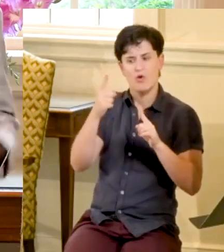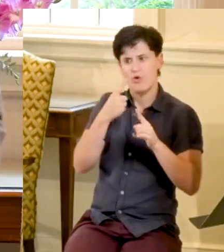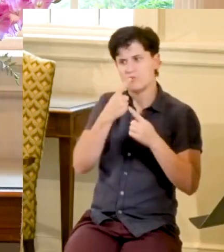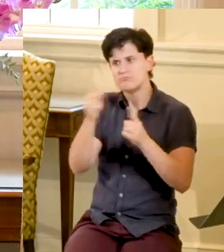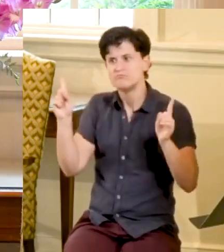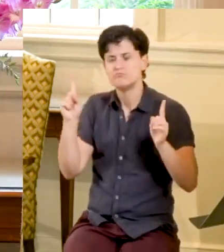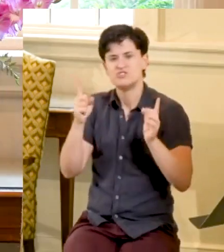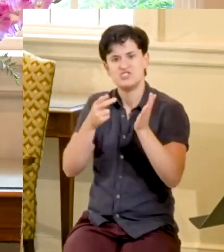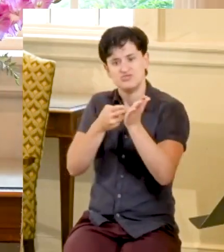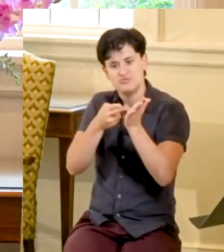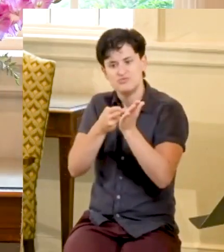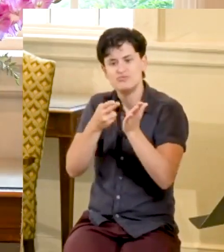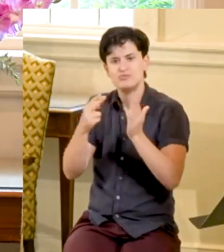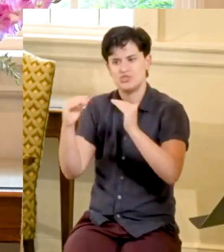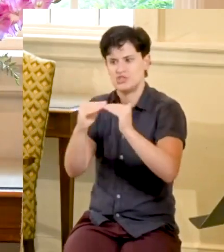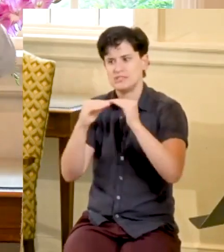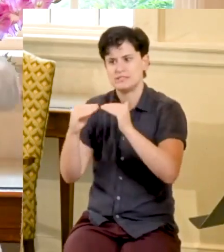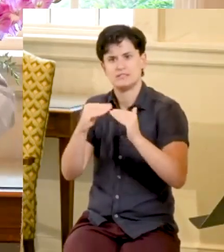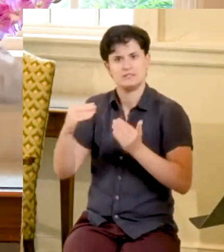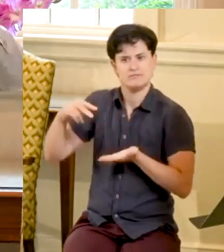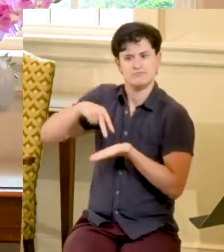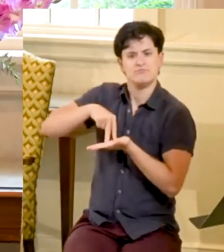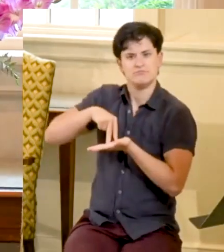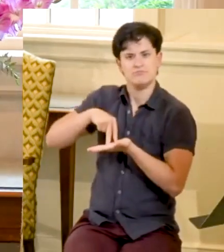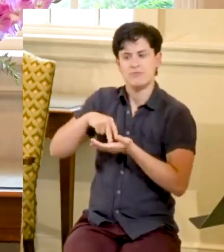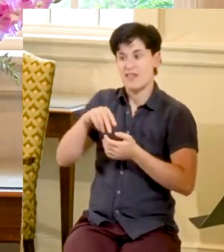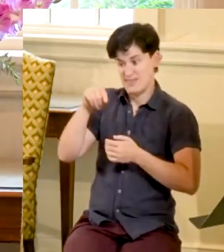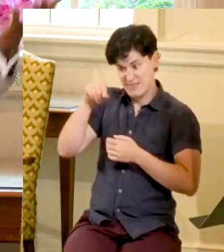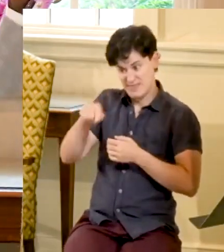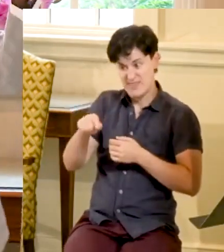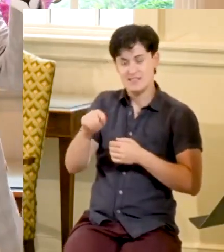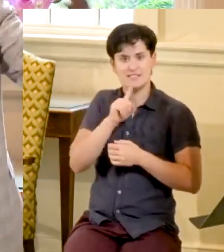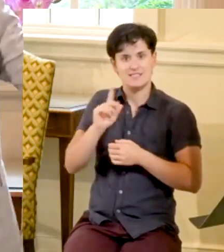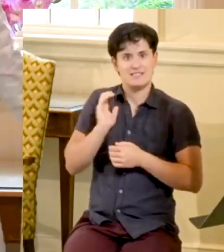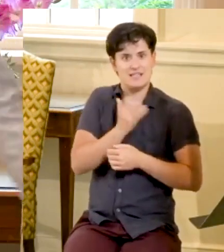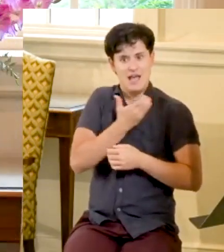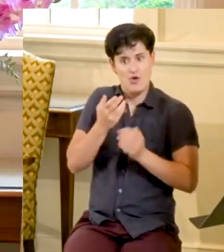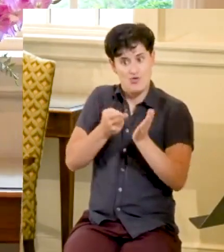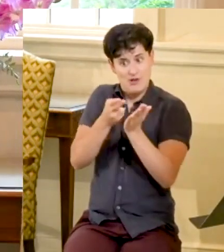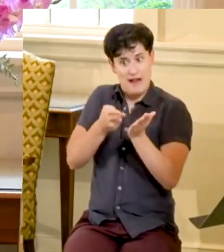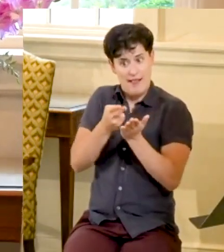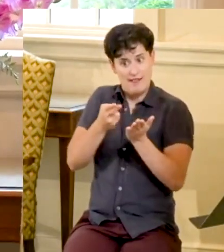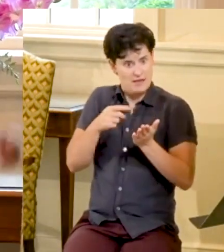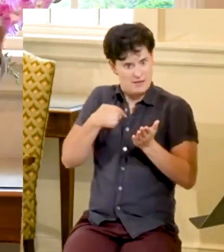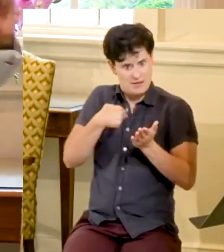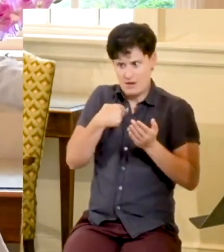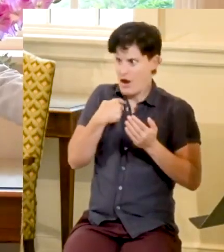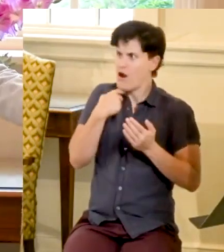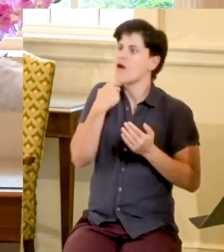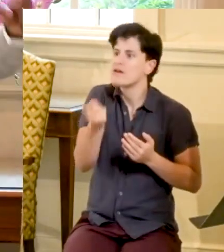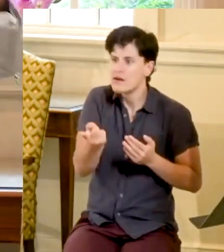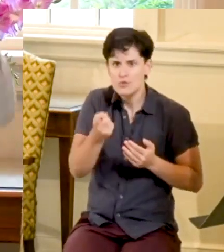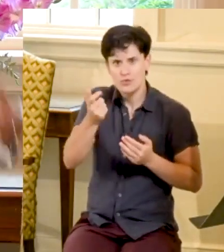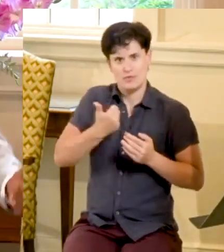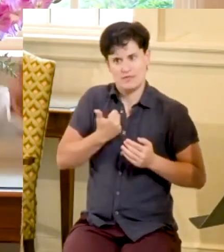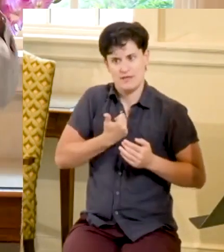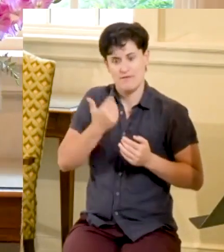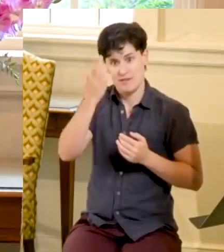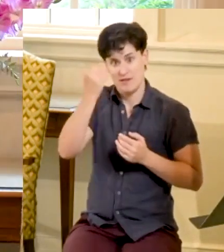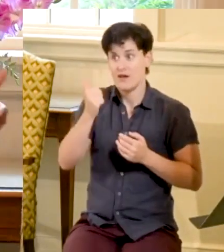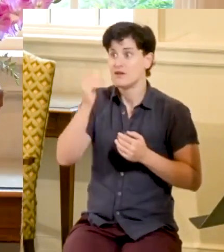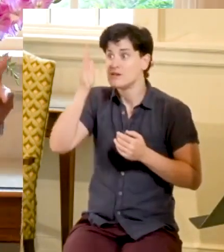truth. If this is our reality, I say, let him come for me. Because history, the